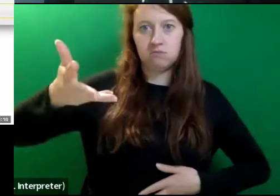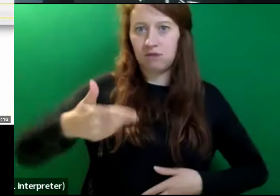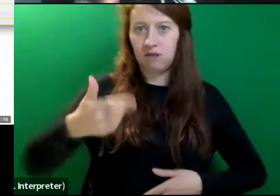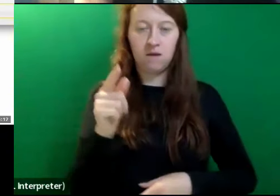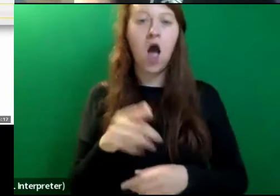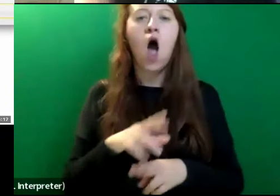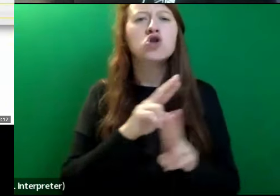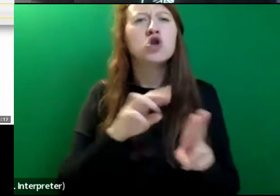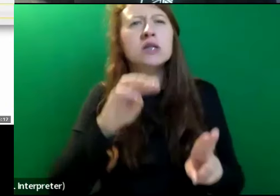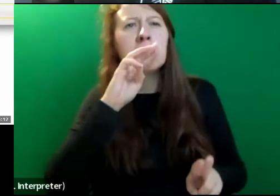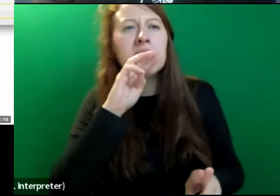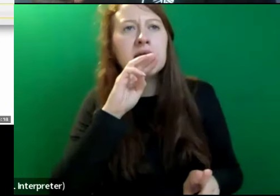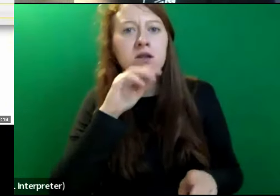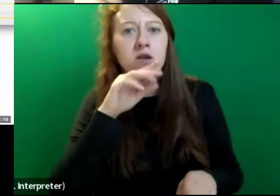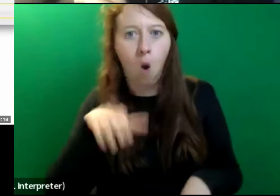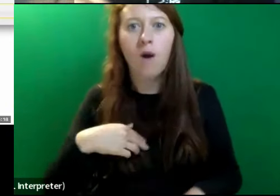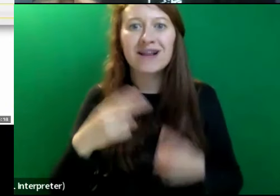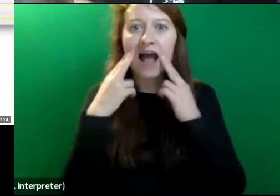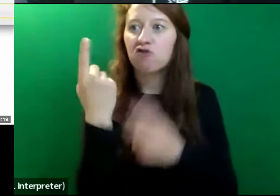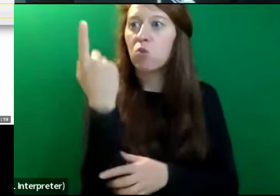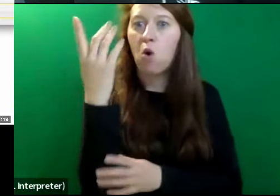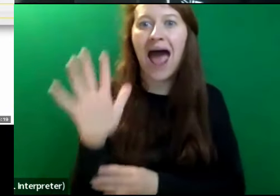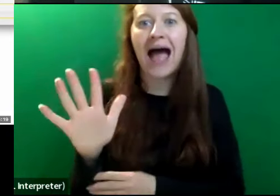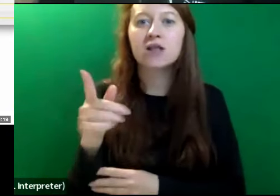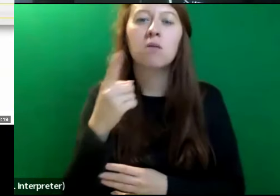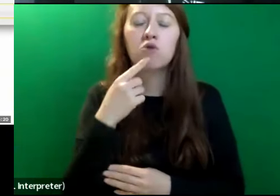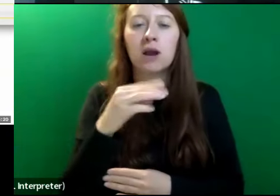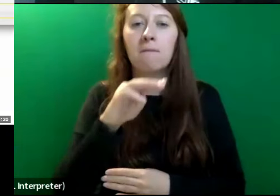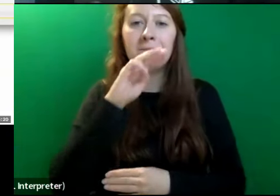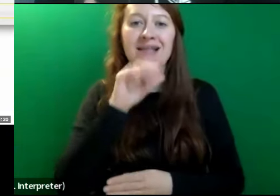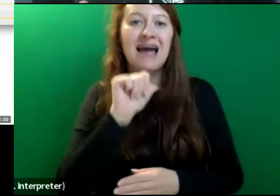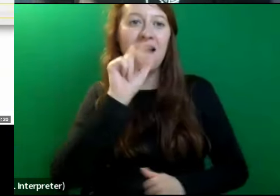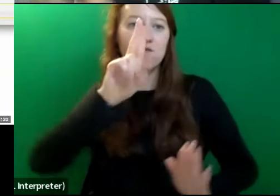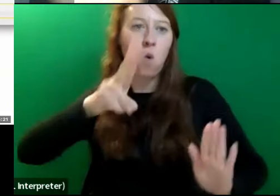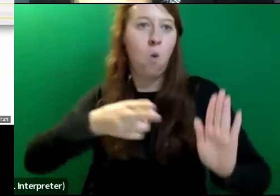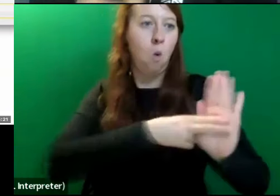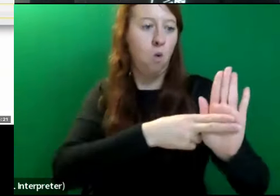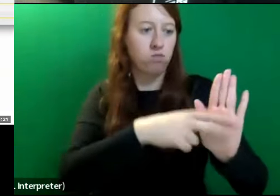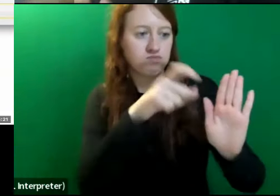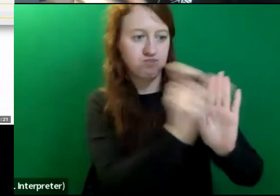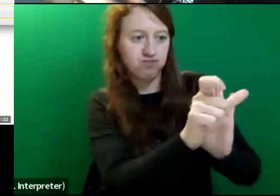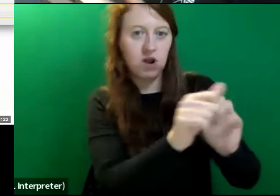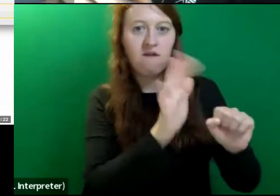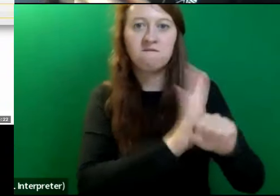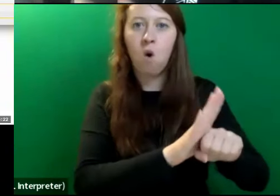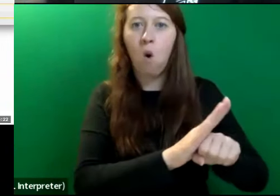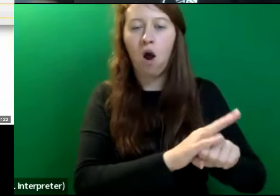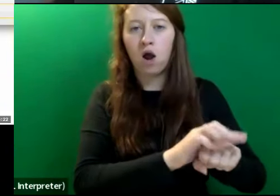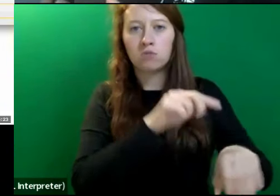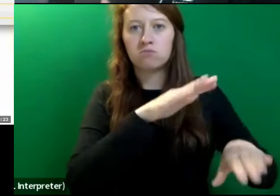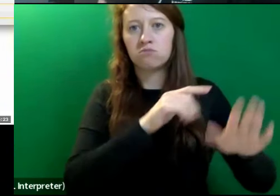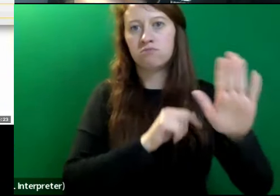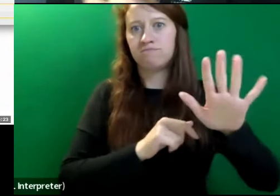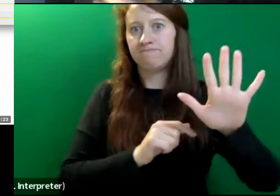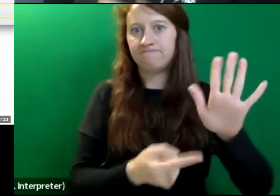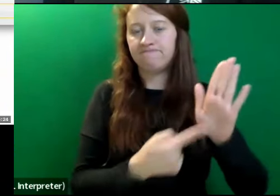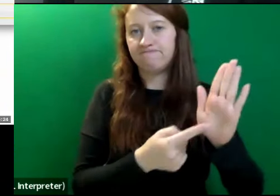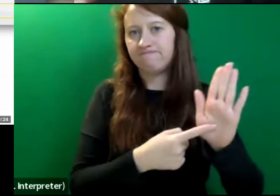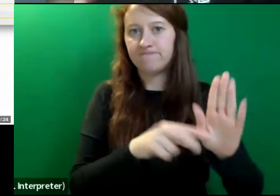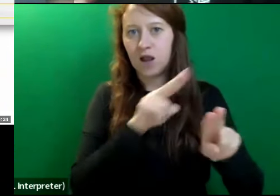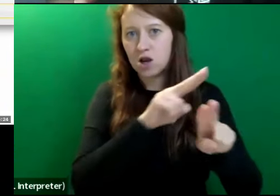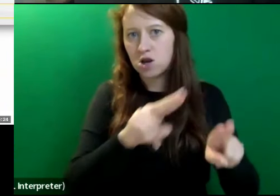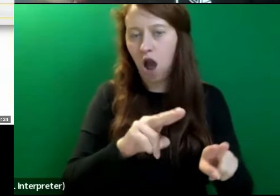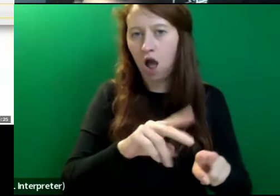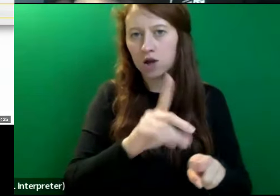one-handed signs. It just means that there's no annotation in the non-dominant hand. And if we were to explore handedness, you could go